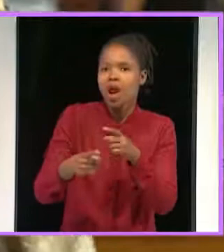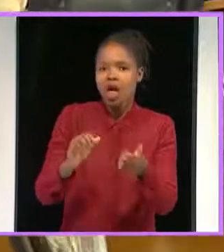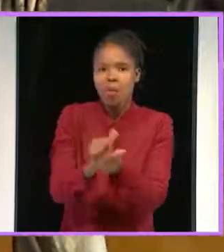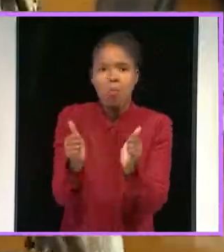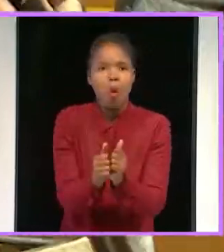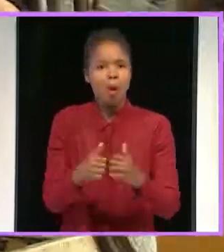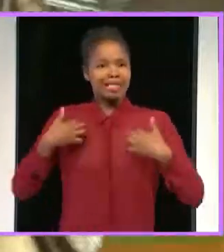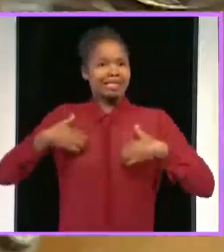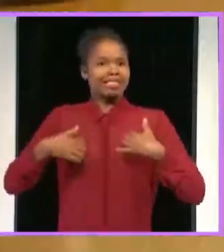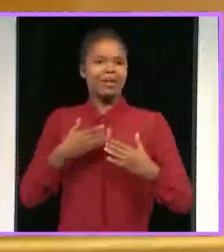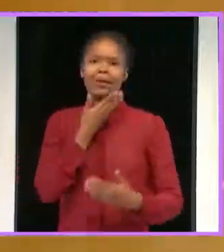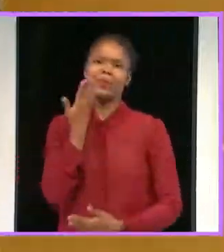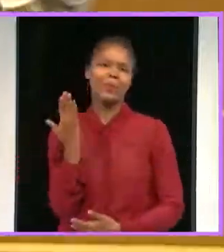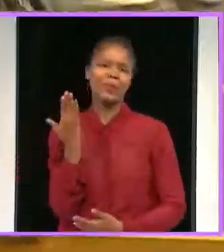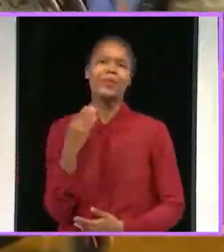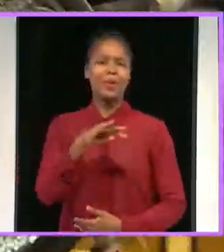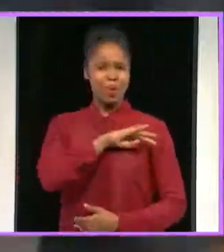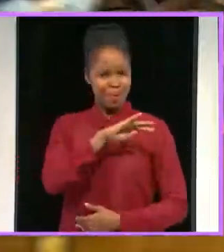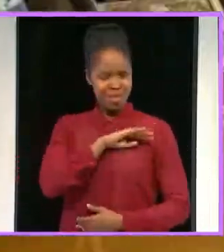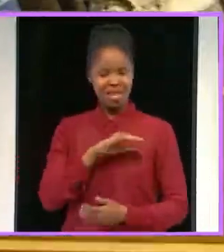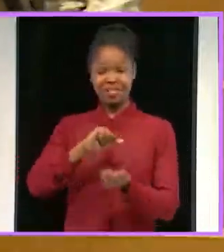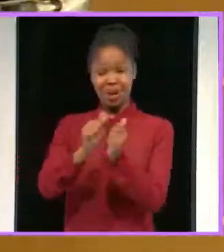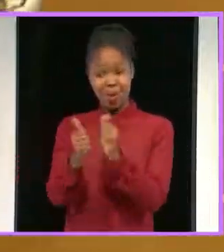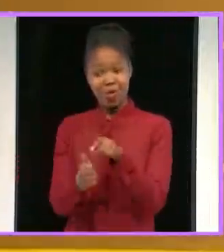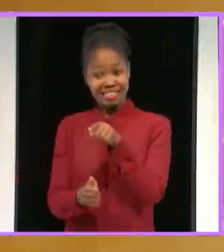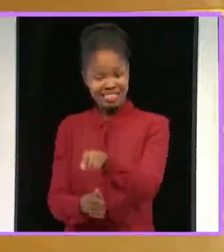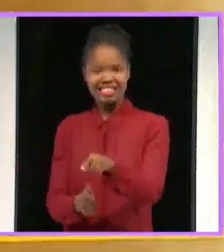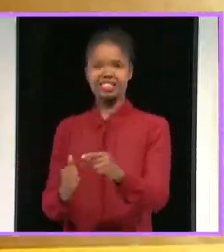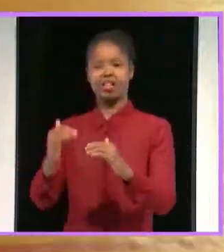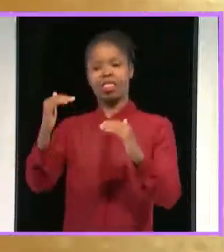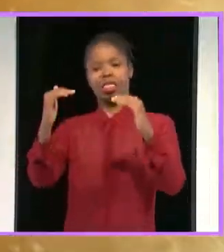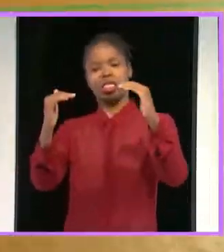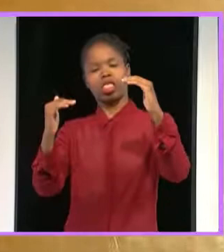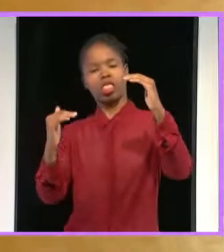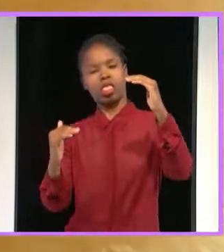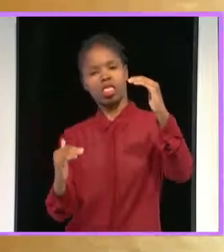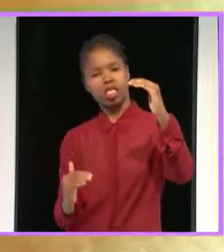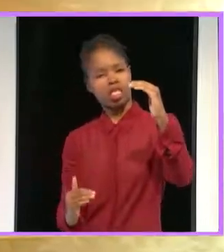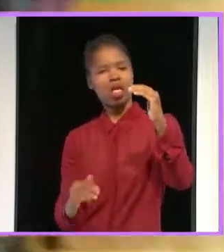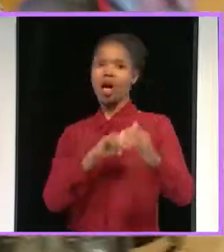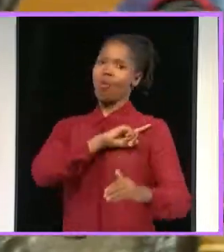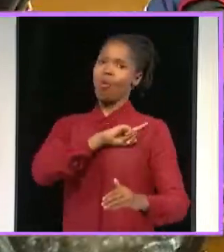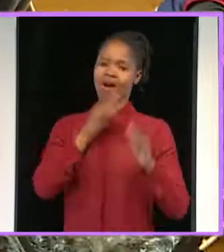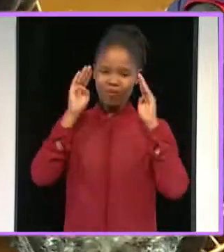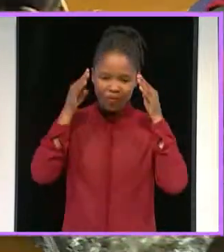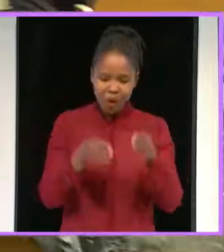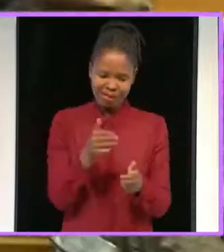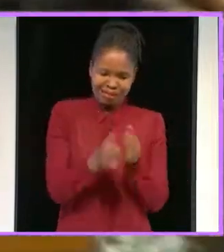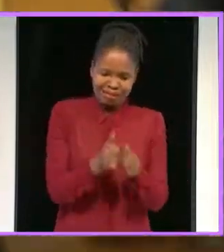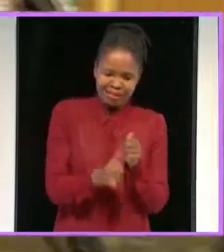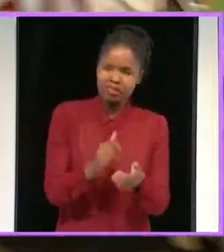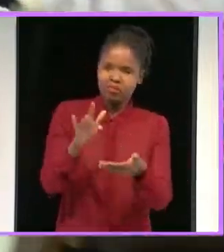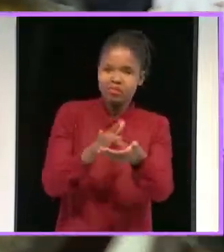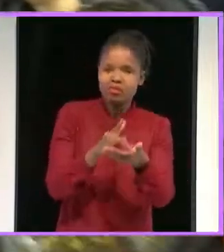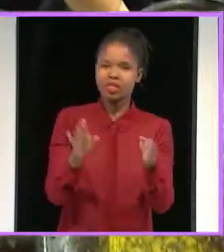that sport and activities around sport is becoming more and more, it's becoming more